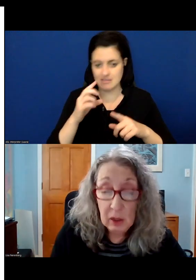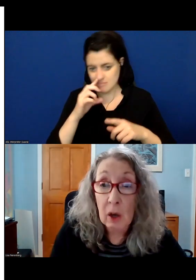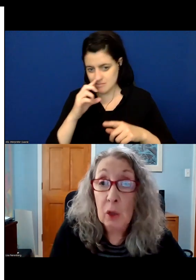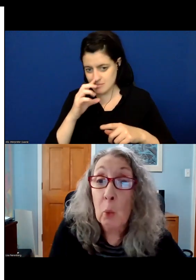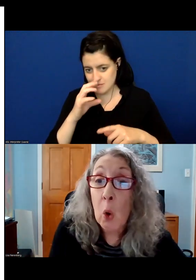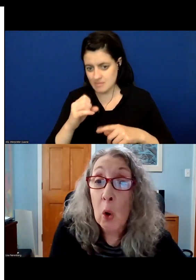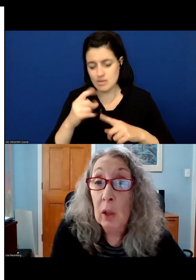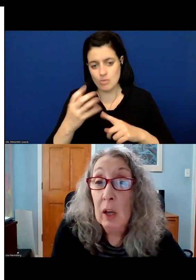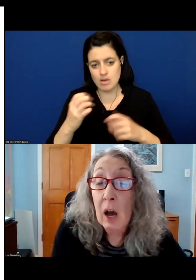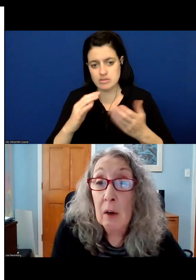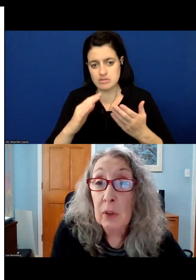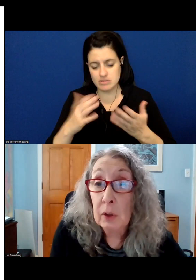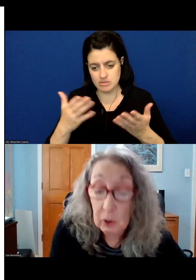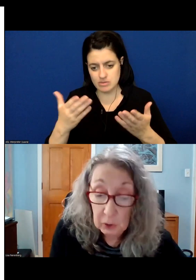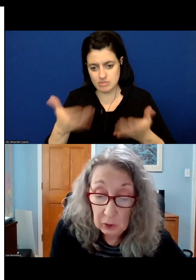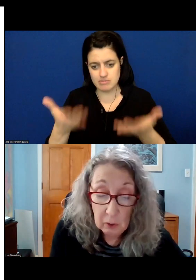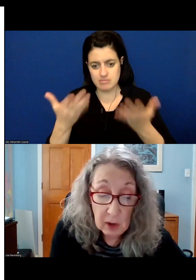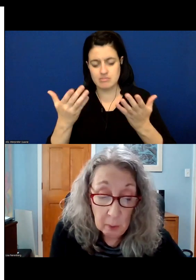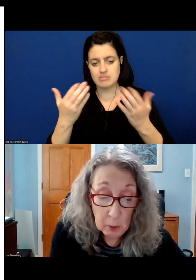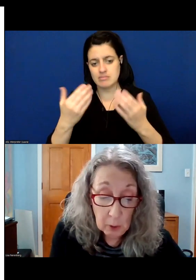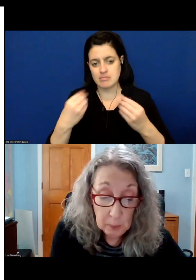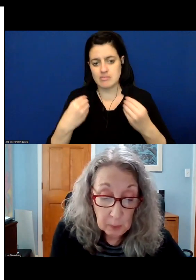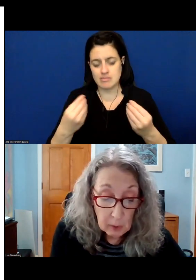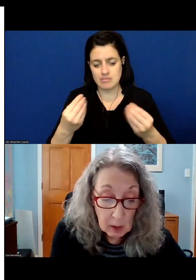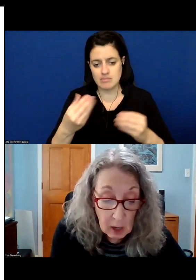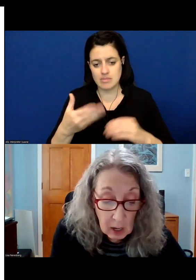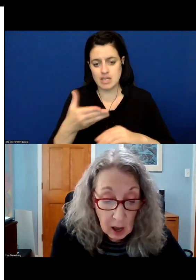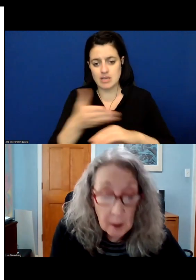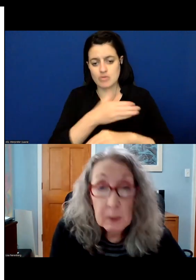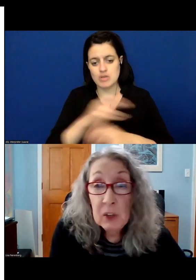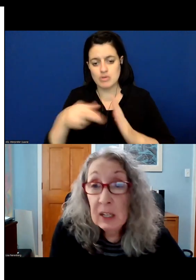increase the role of the services developer.